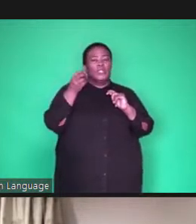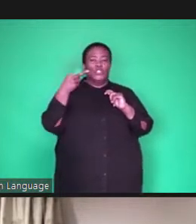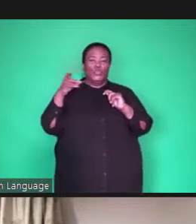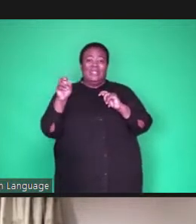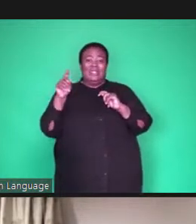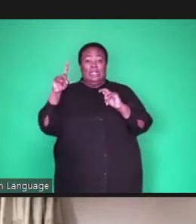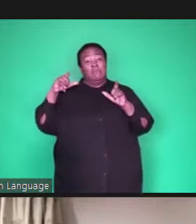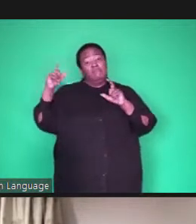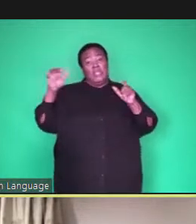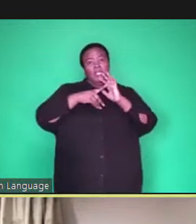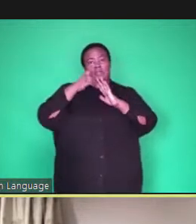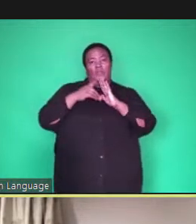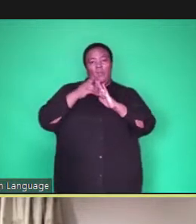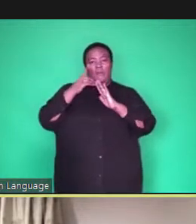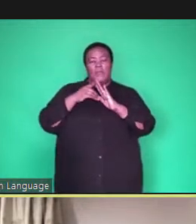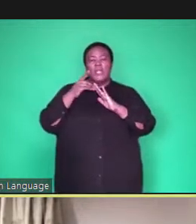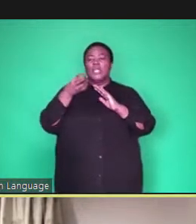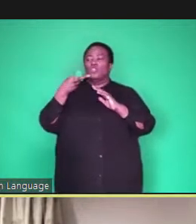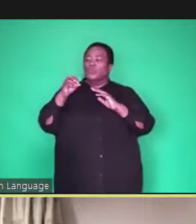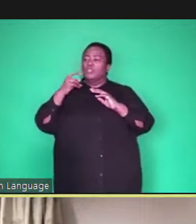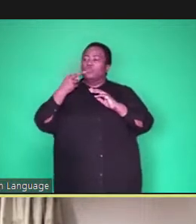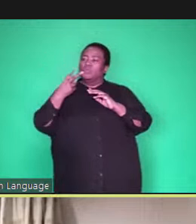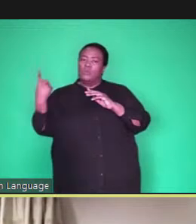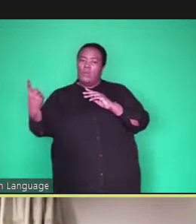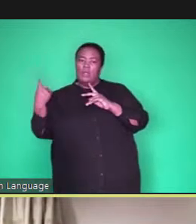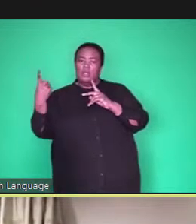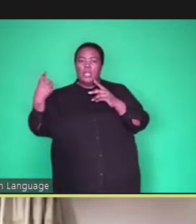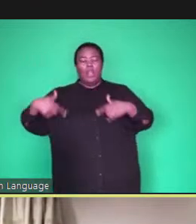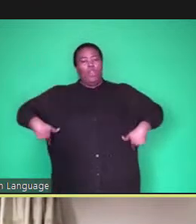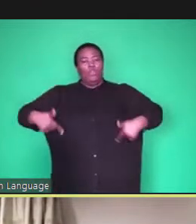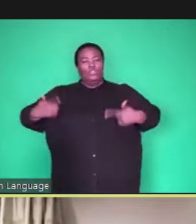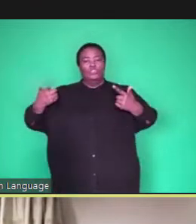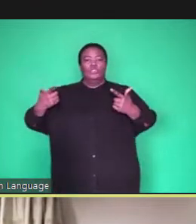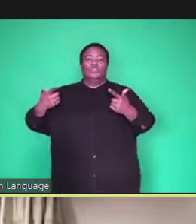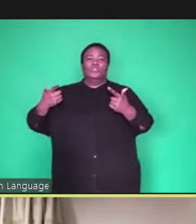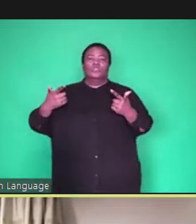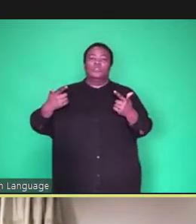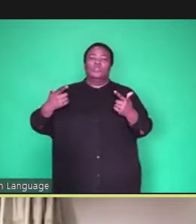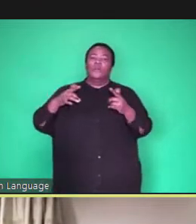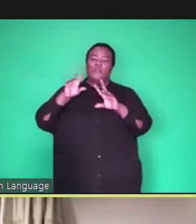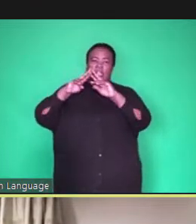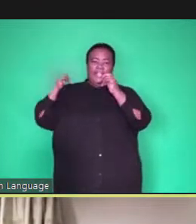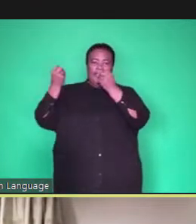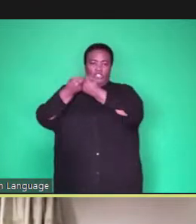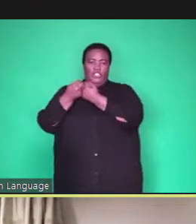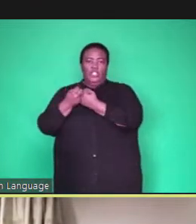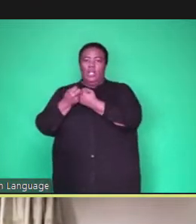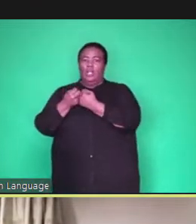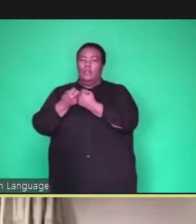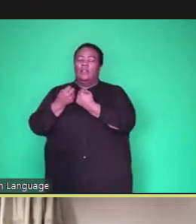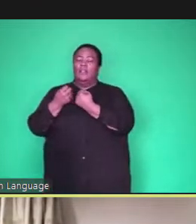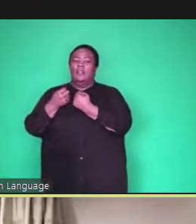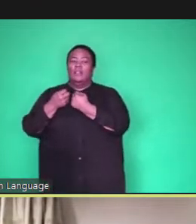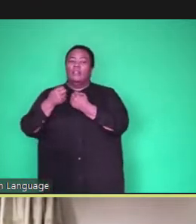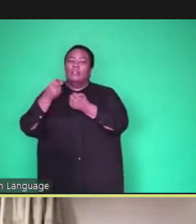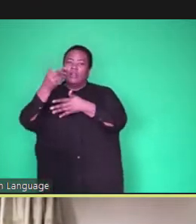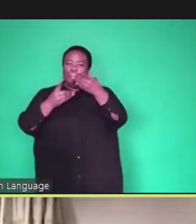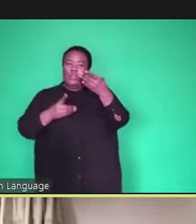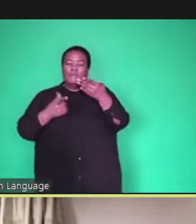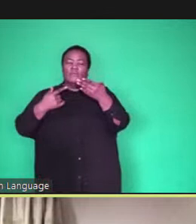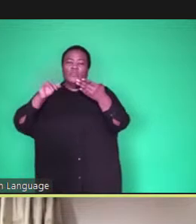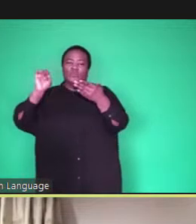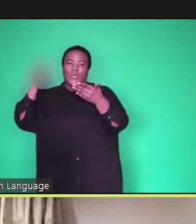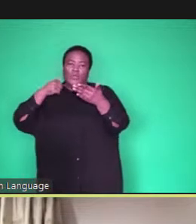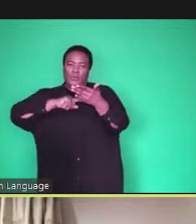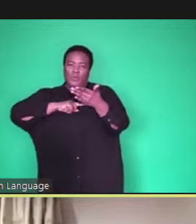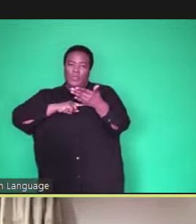development. And the 2021 launching of the nationally determined contribution draft, which is what we deposit every 5